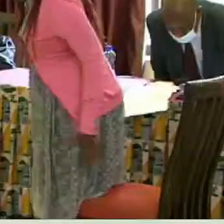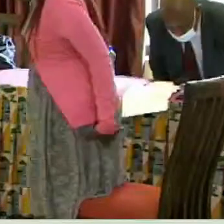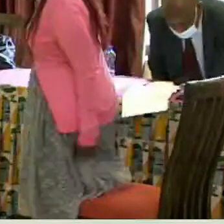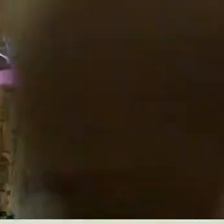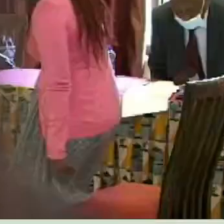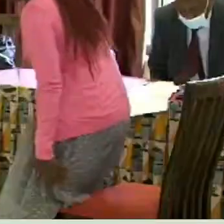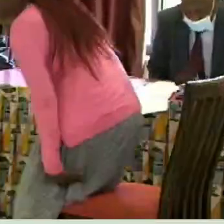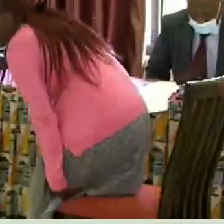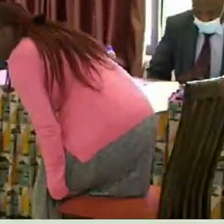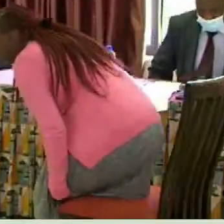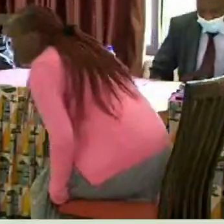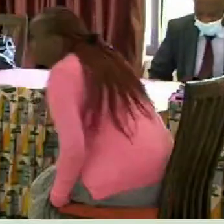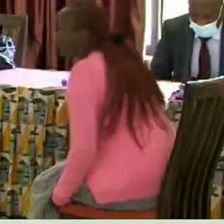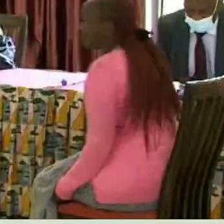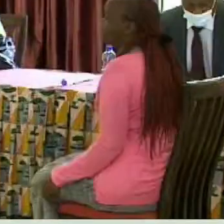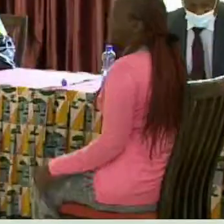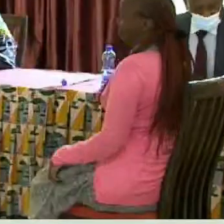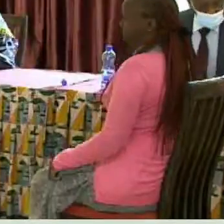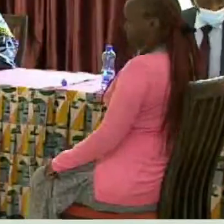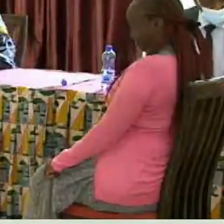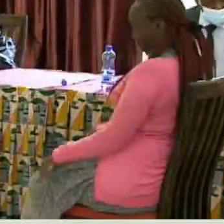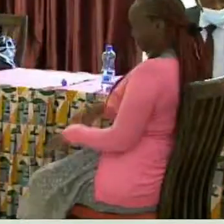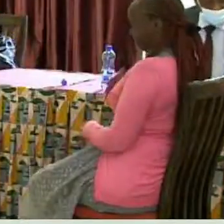Thank you so much. We can take our seats.